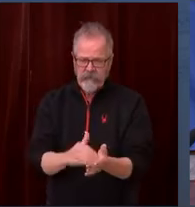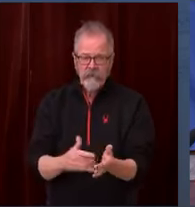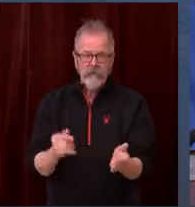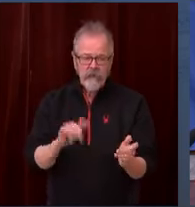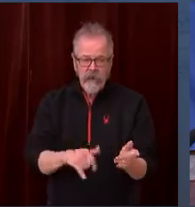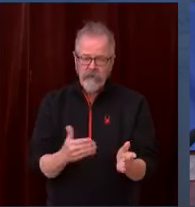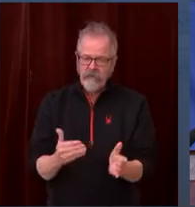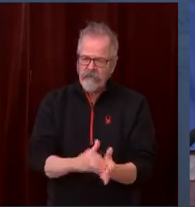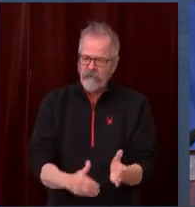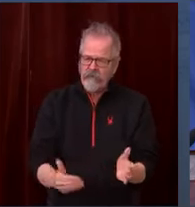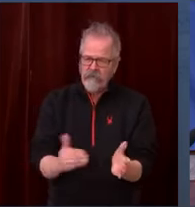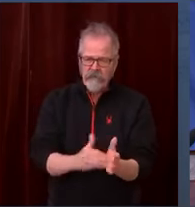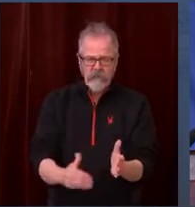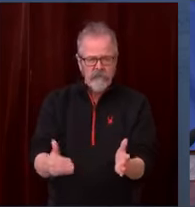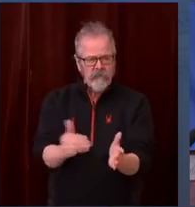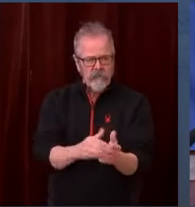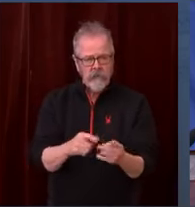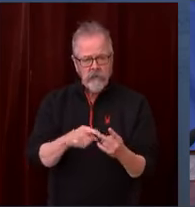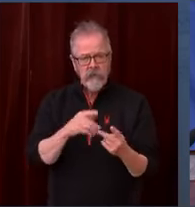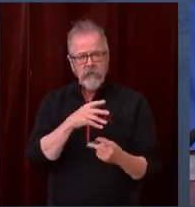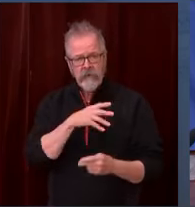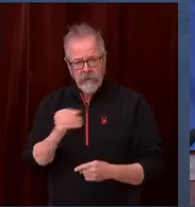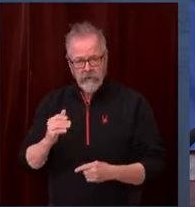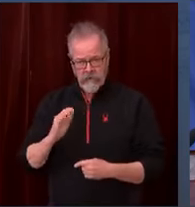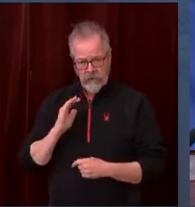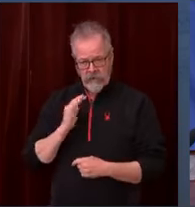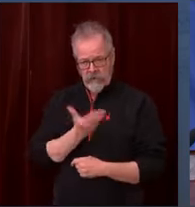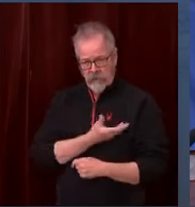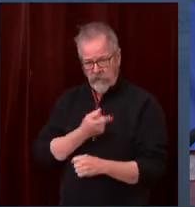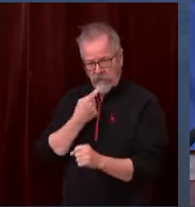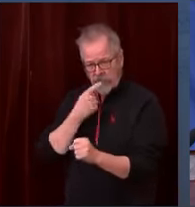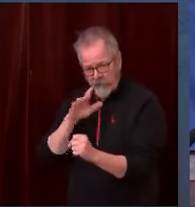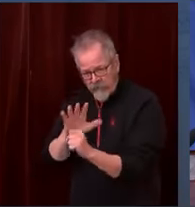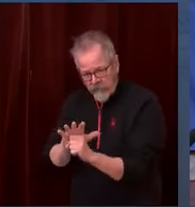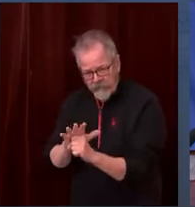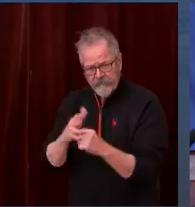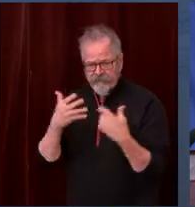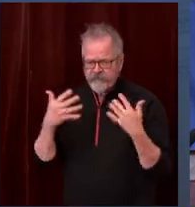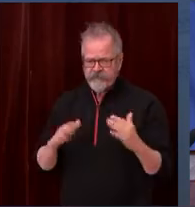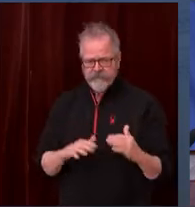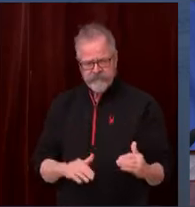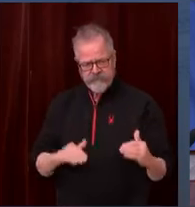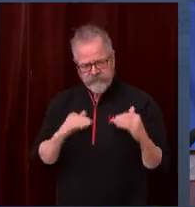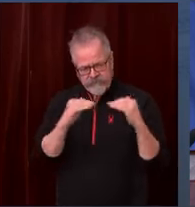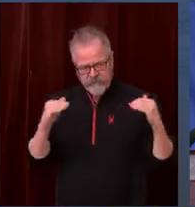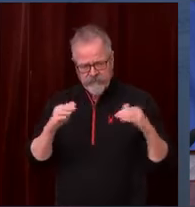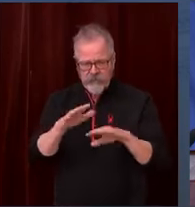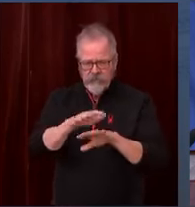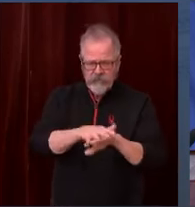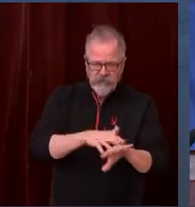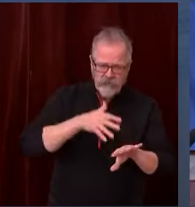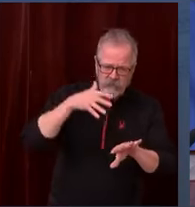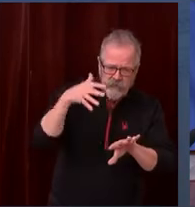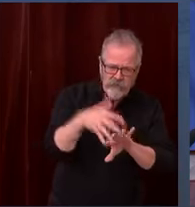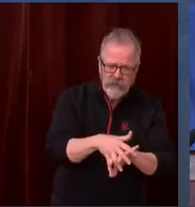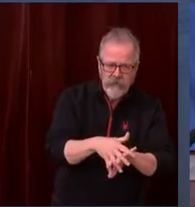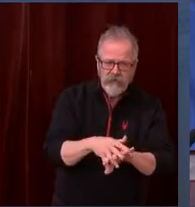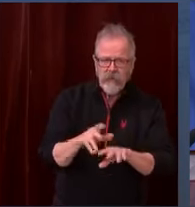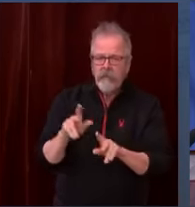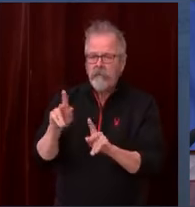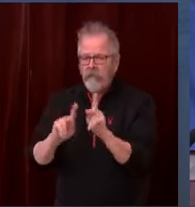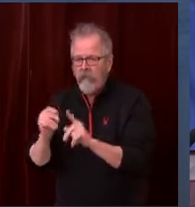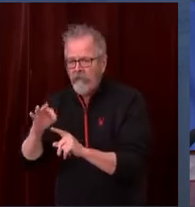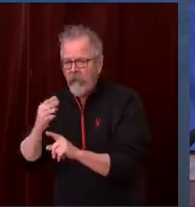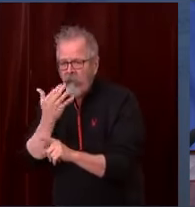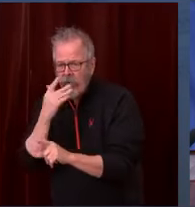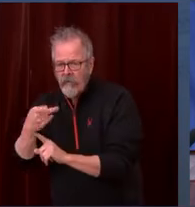I firmly believe that Washington State is an anti-racist state, and I will be taking actions to hold our state government to that